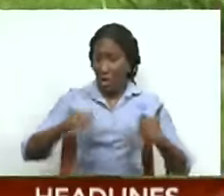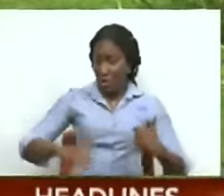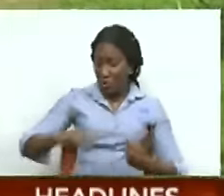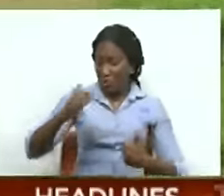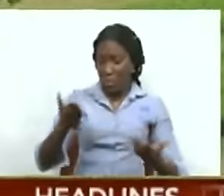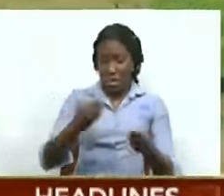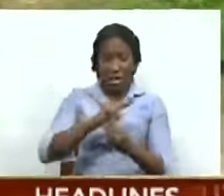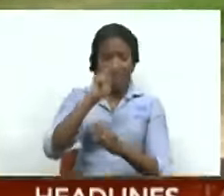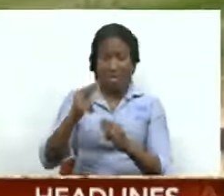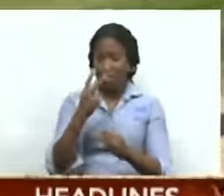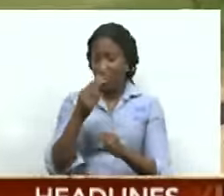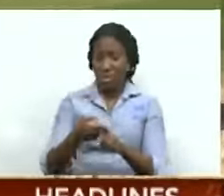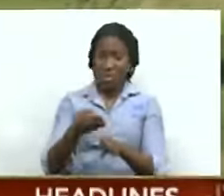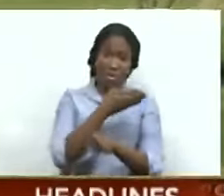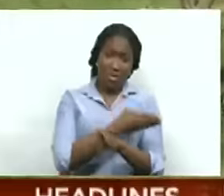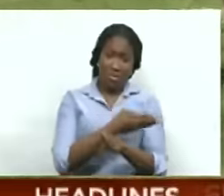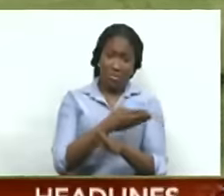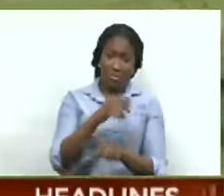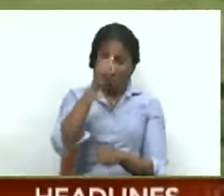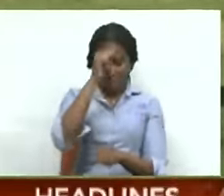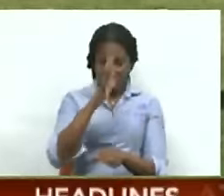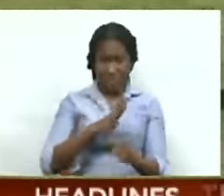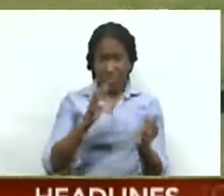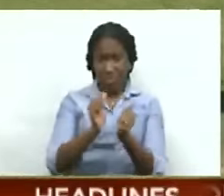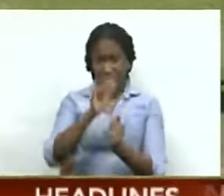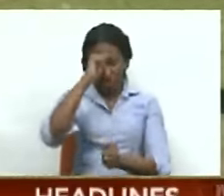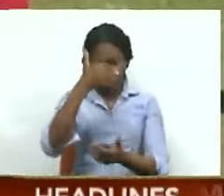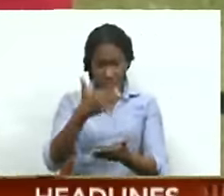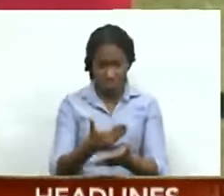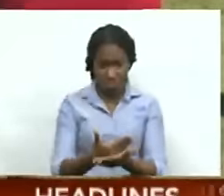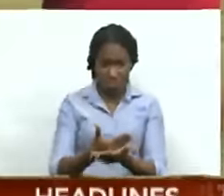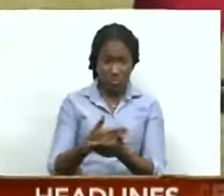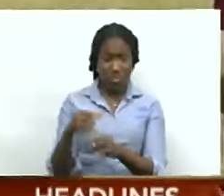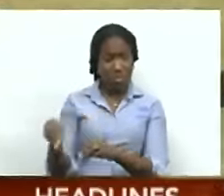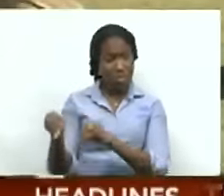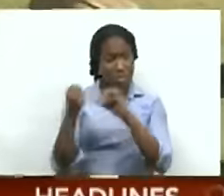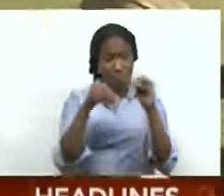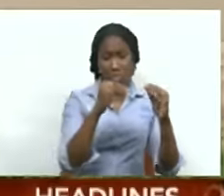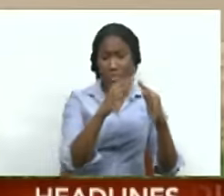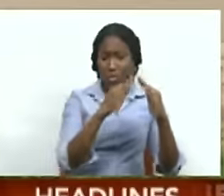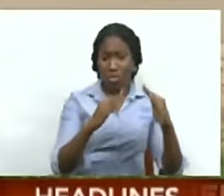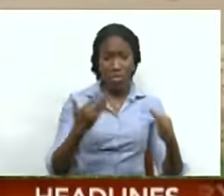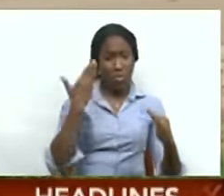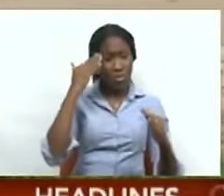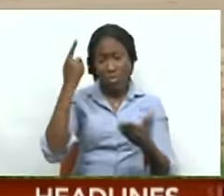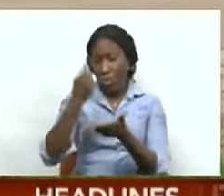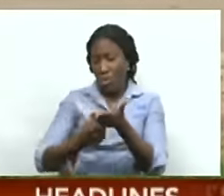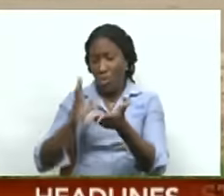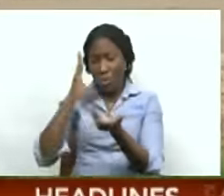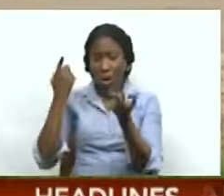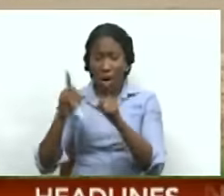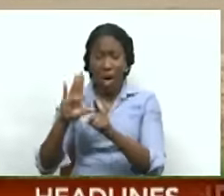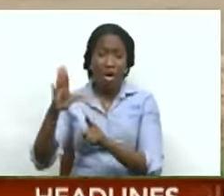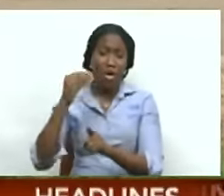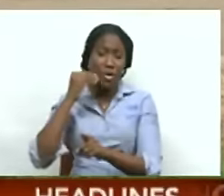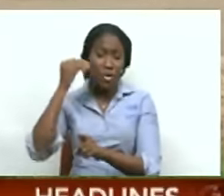son, uncertain about what would happen to their home. We had two neighbors. We had to